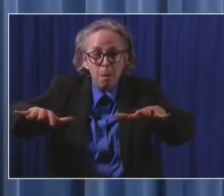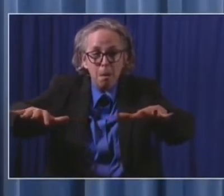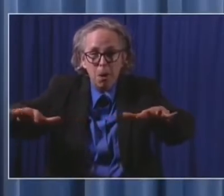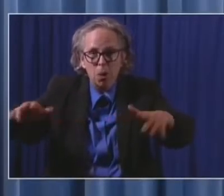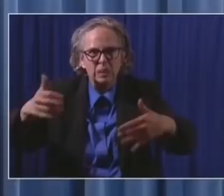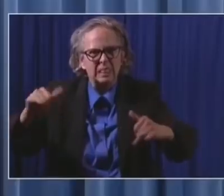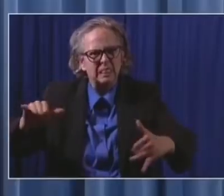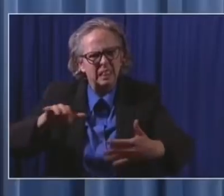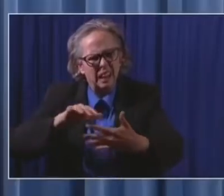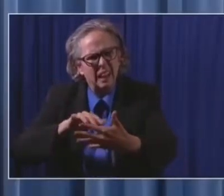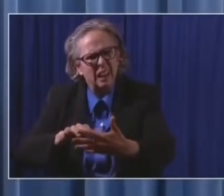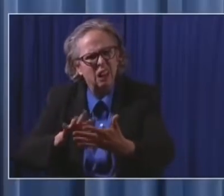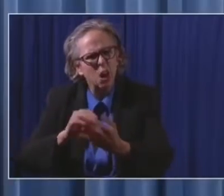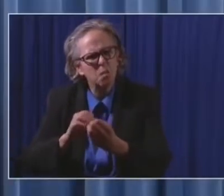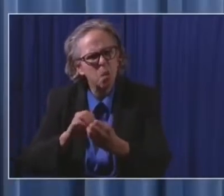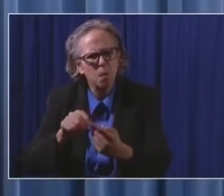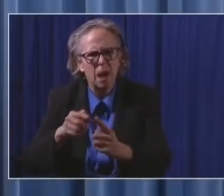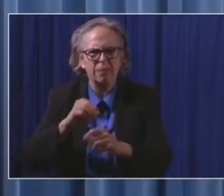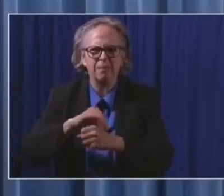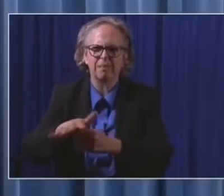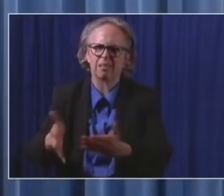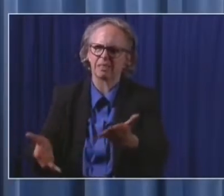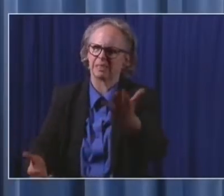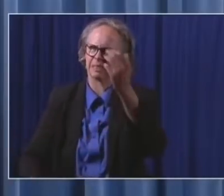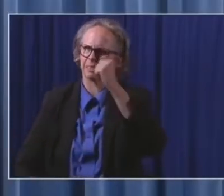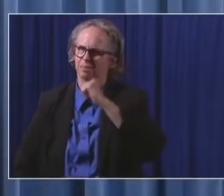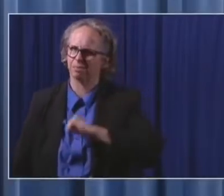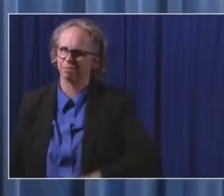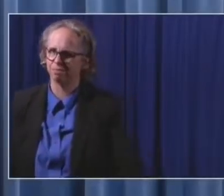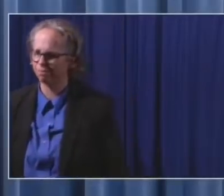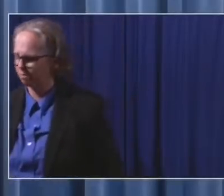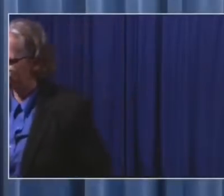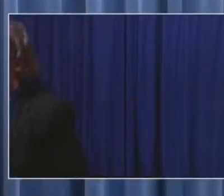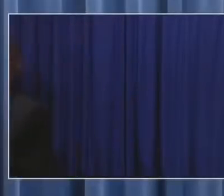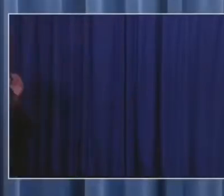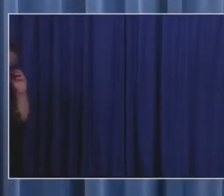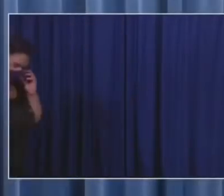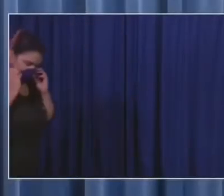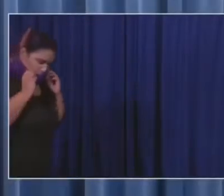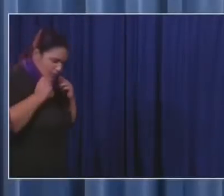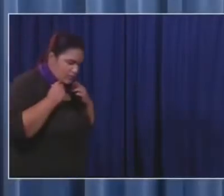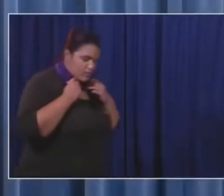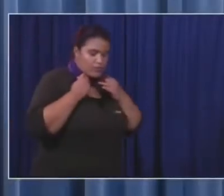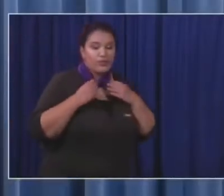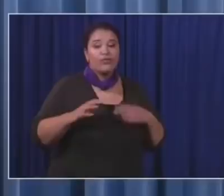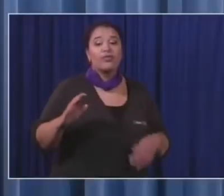to show us that while we're learning things, there's still more to learn.